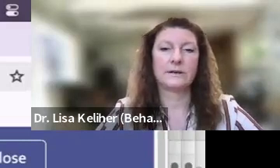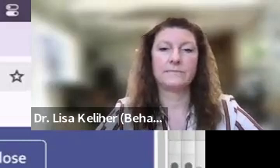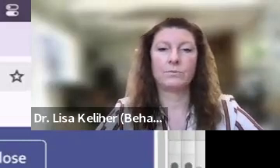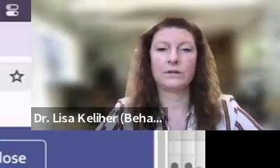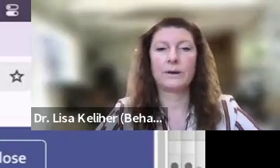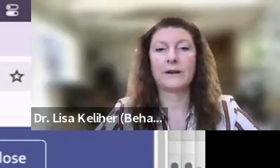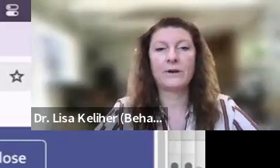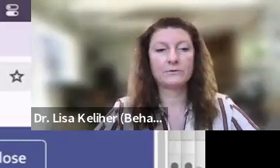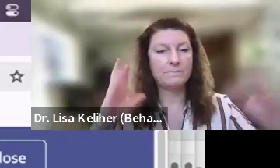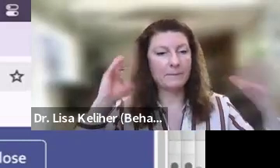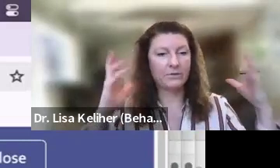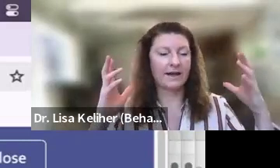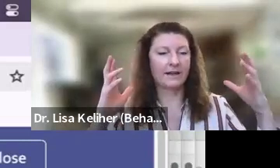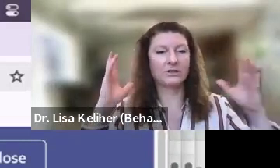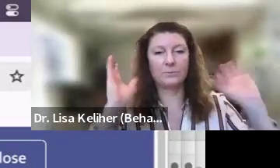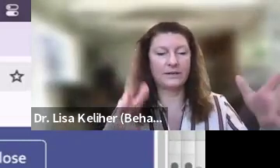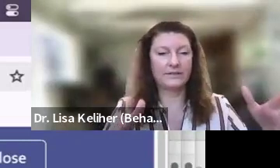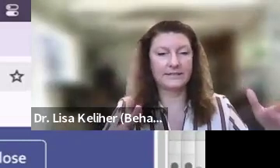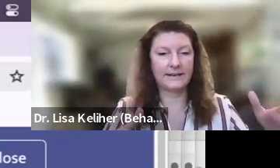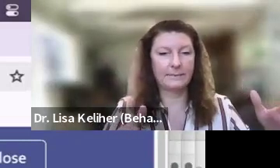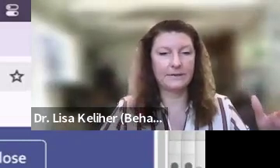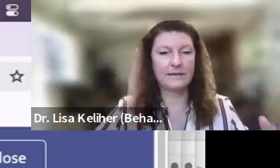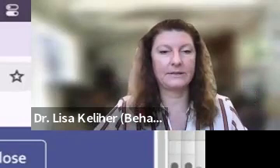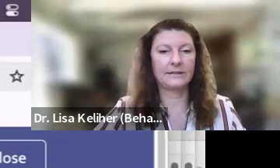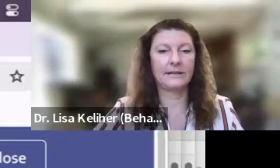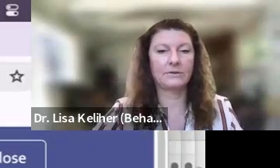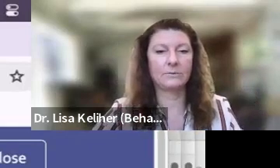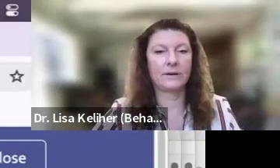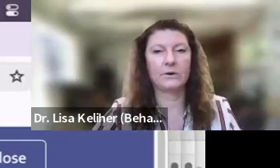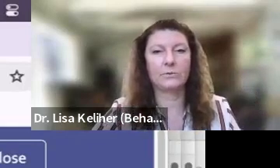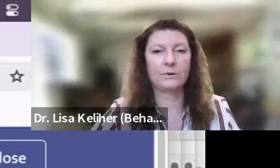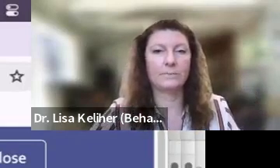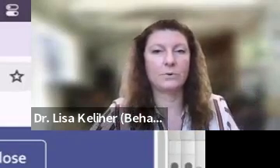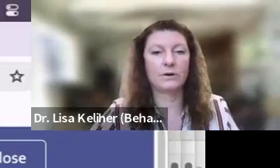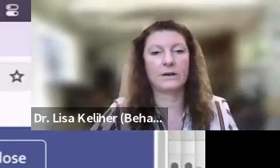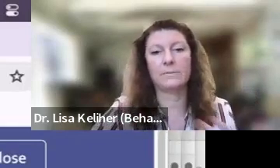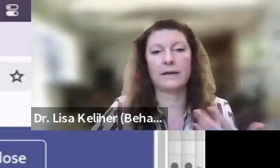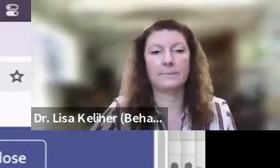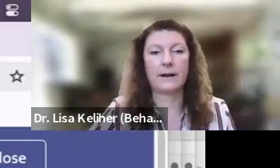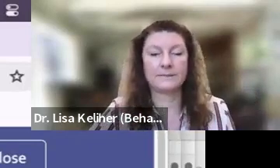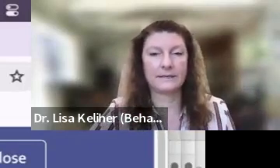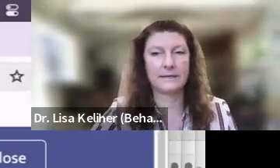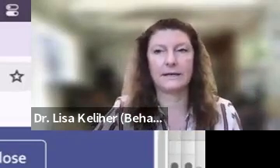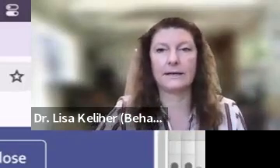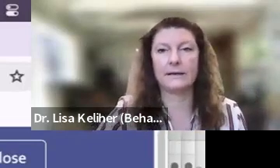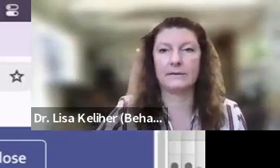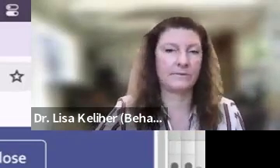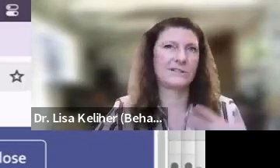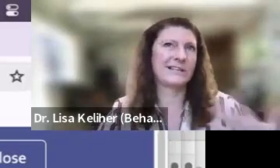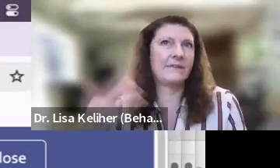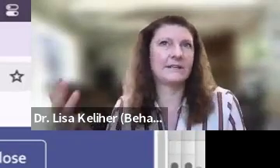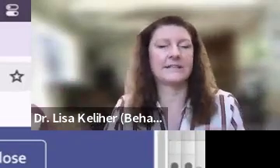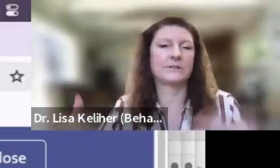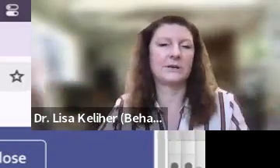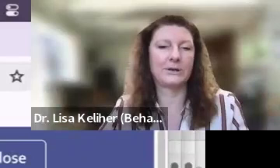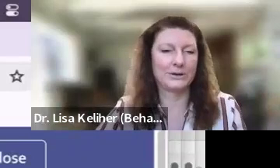was really great, but I don't have to remember that. I can just put it in the day it happened, and then later on when I go to run a report, it automatically pops it in, and so